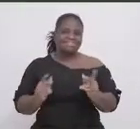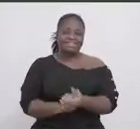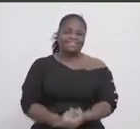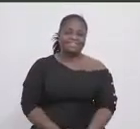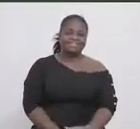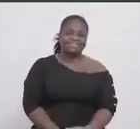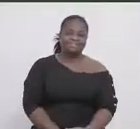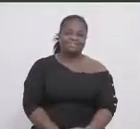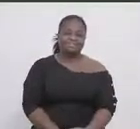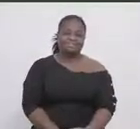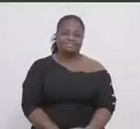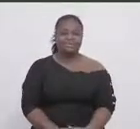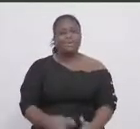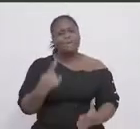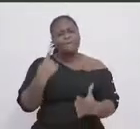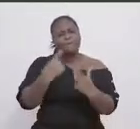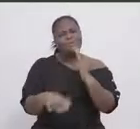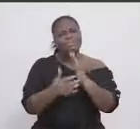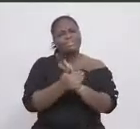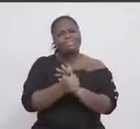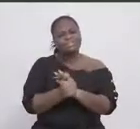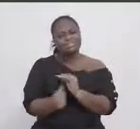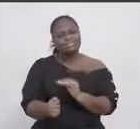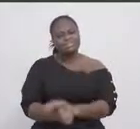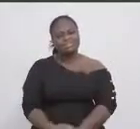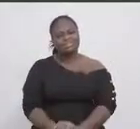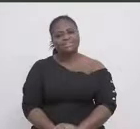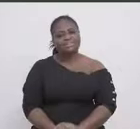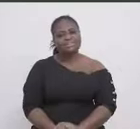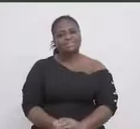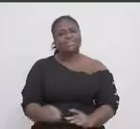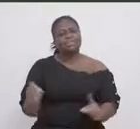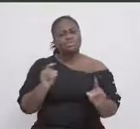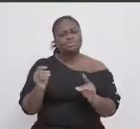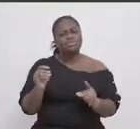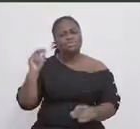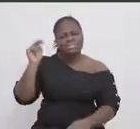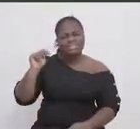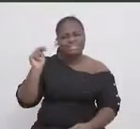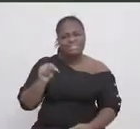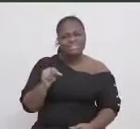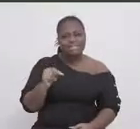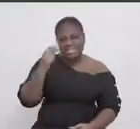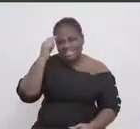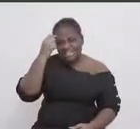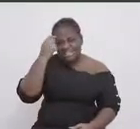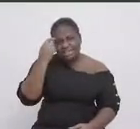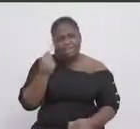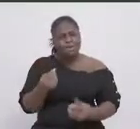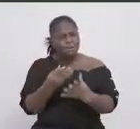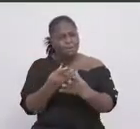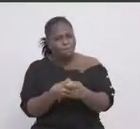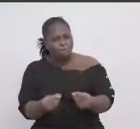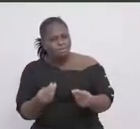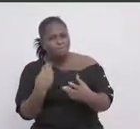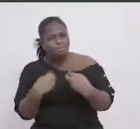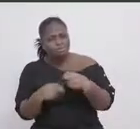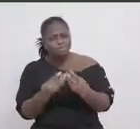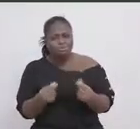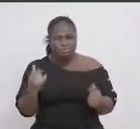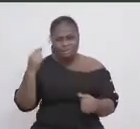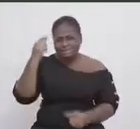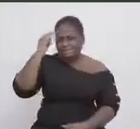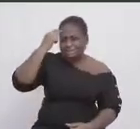You know, it's... What skills do these things require? Because I'm told you need problem-solving skills, creativity, critical